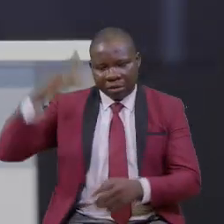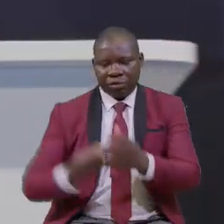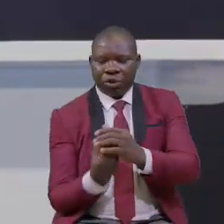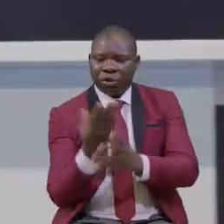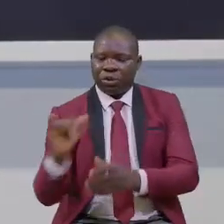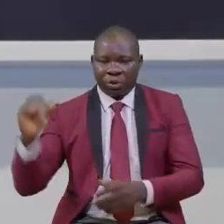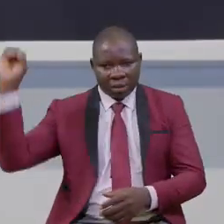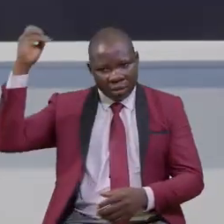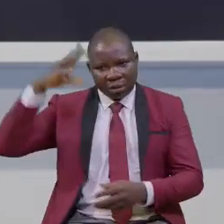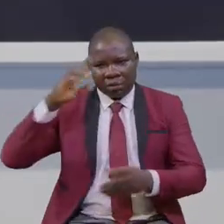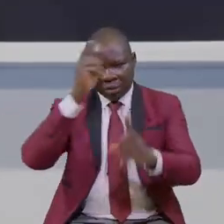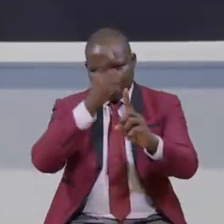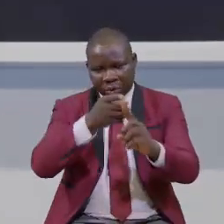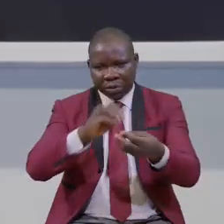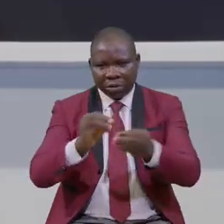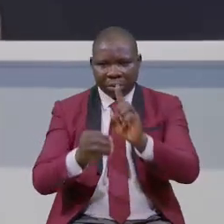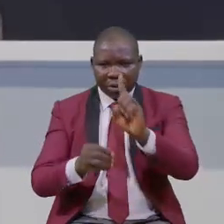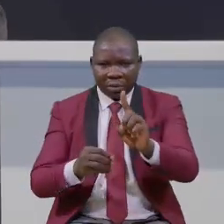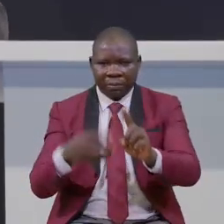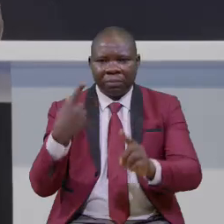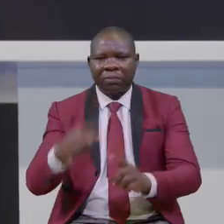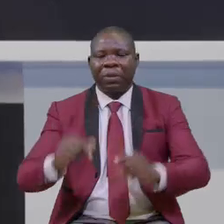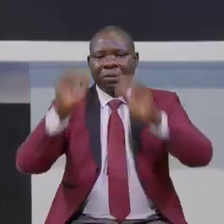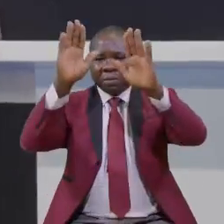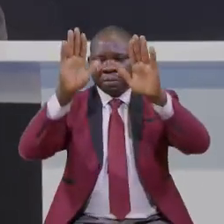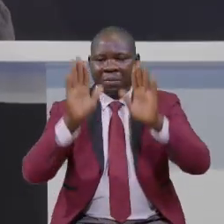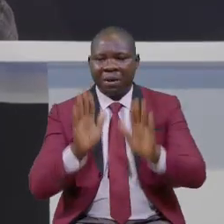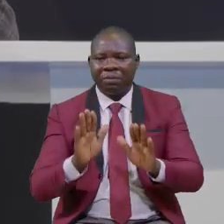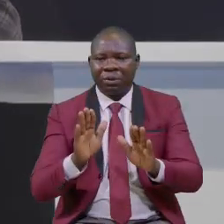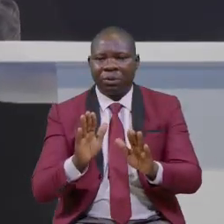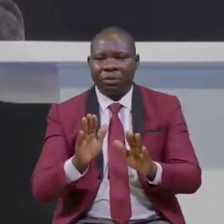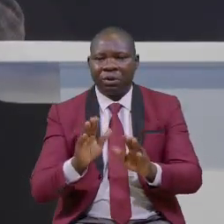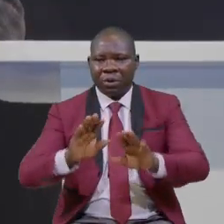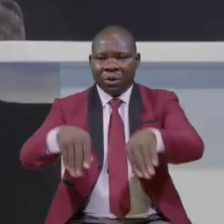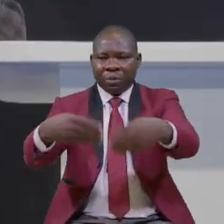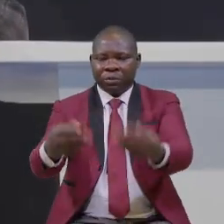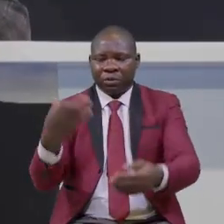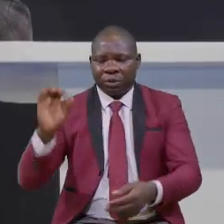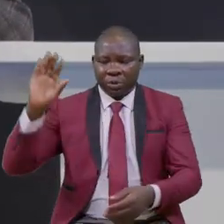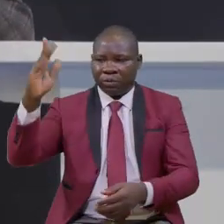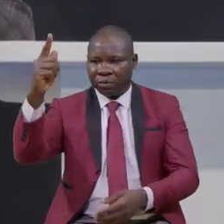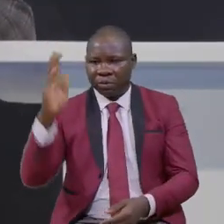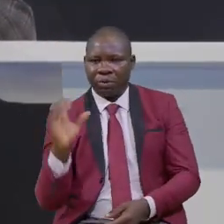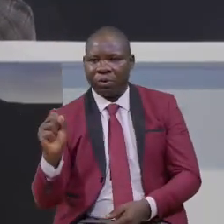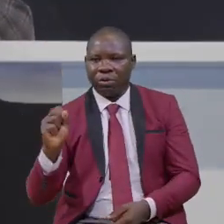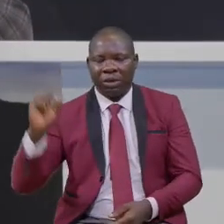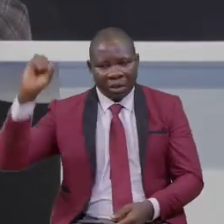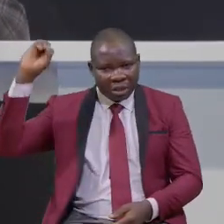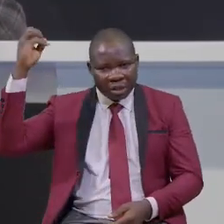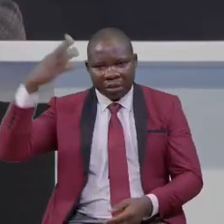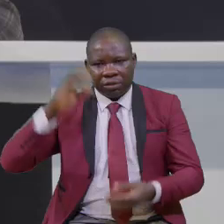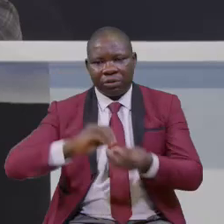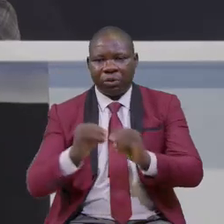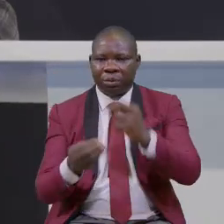one, we're talking about the marvelous provision of God's grace. Look at number two. Number three, the